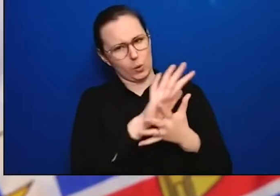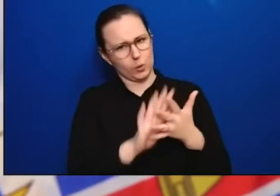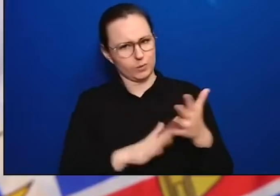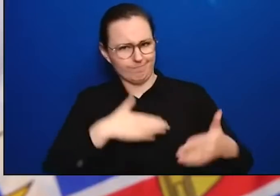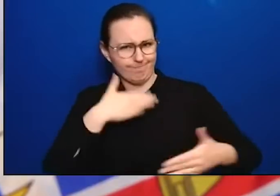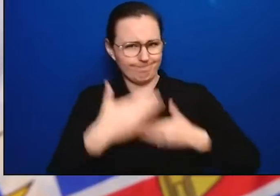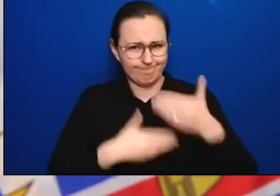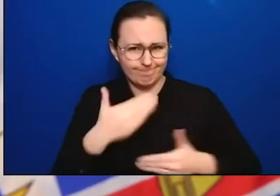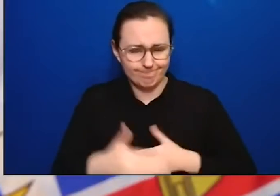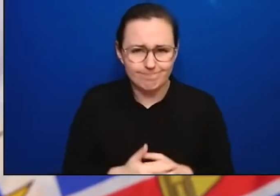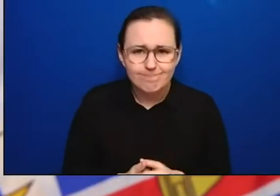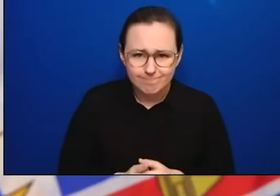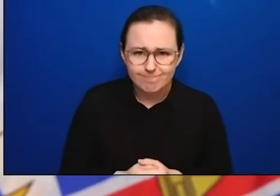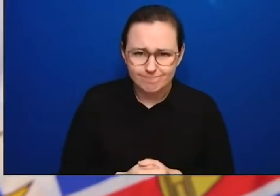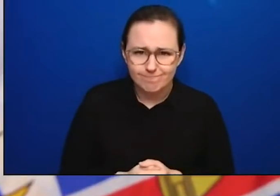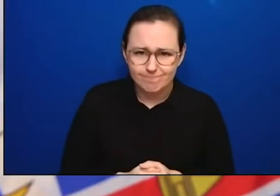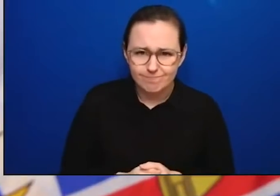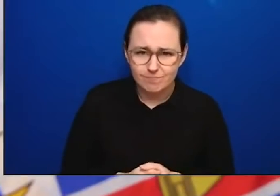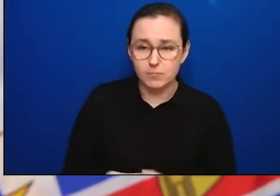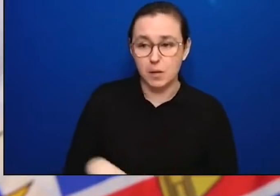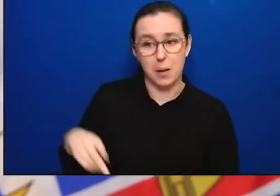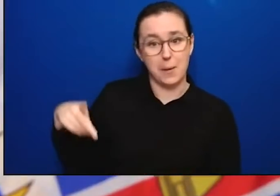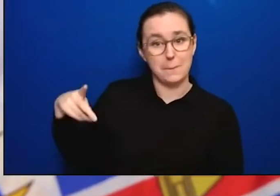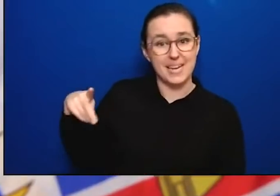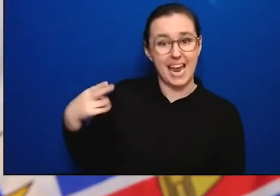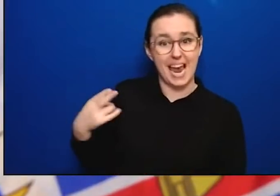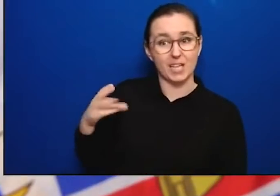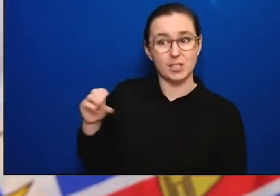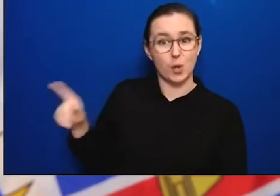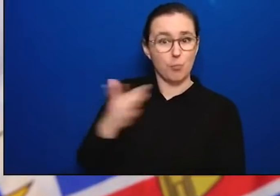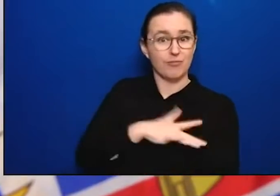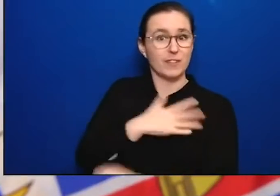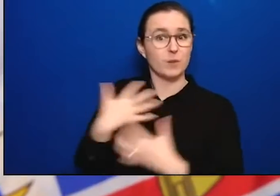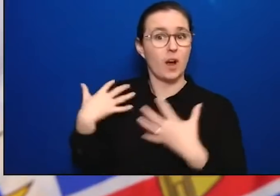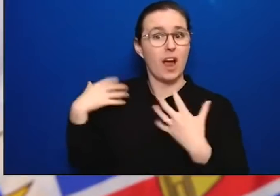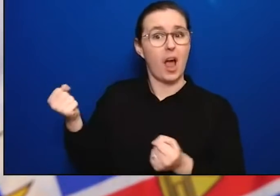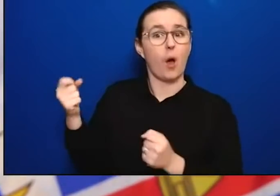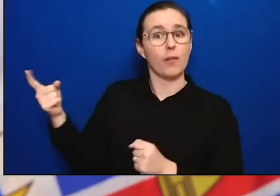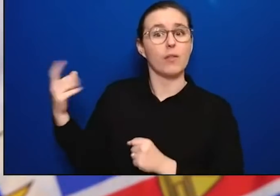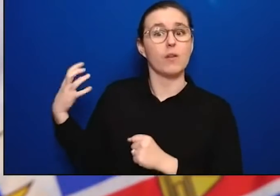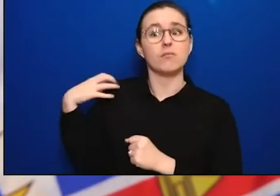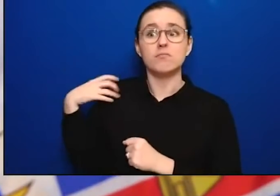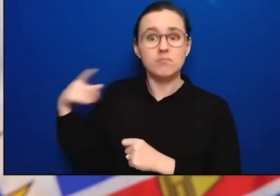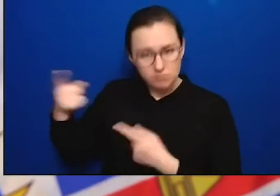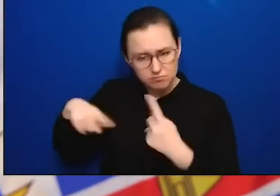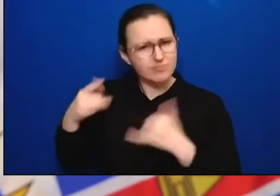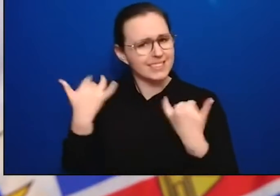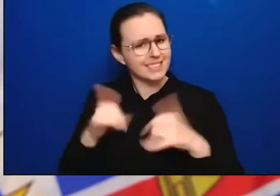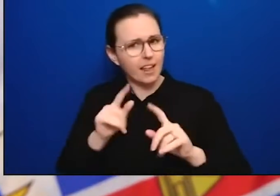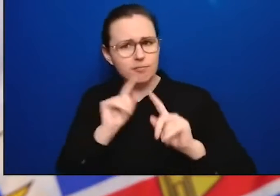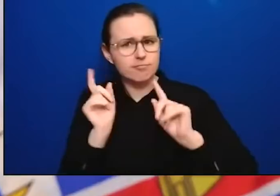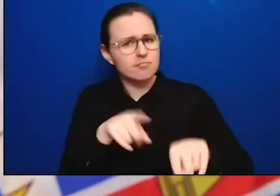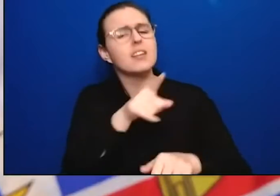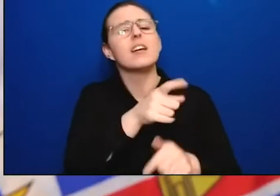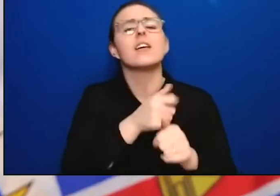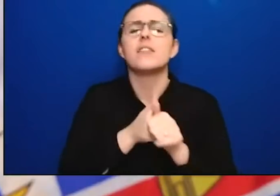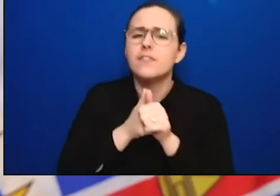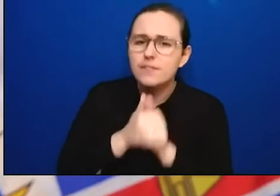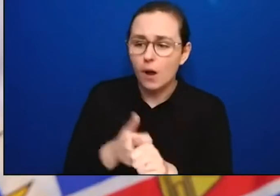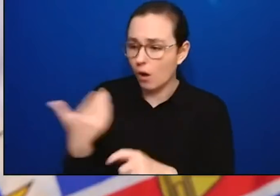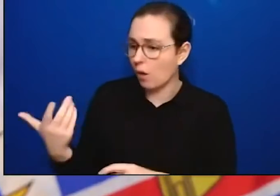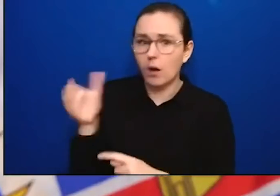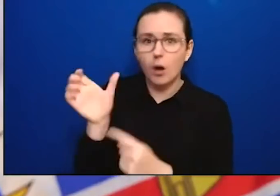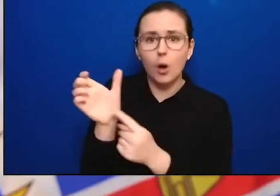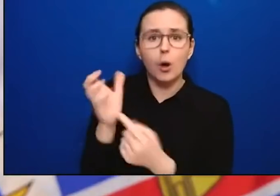must all continue to take those actions. We still have provincial health officer orders in effect. We still have things like